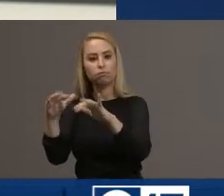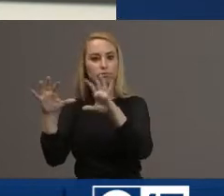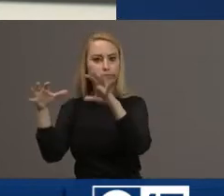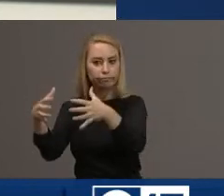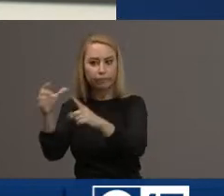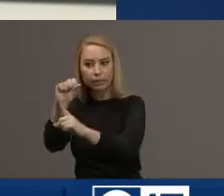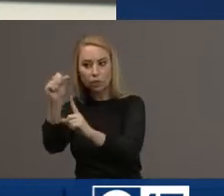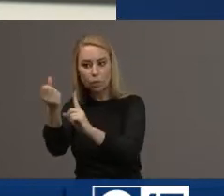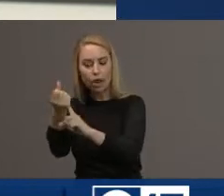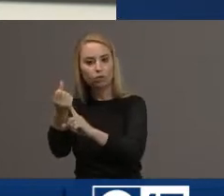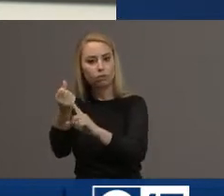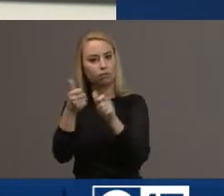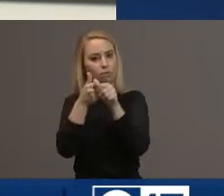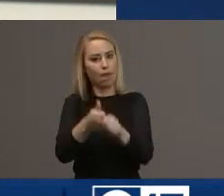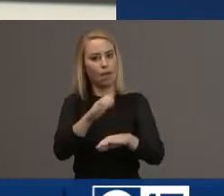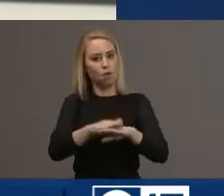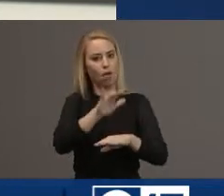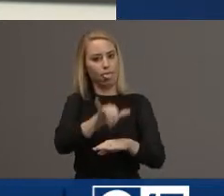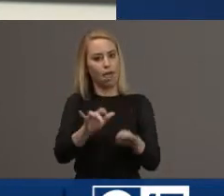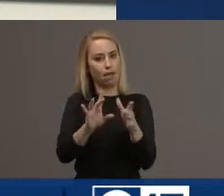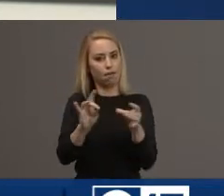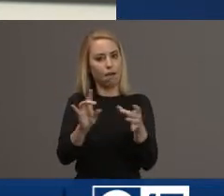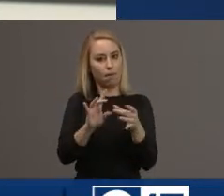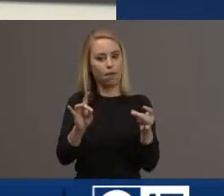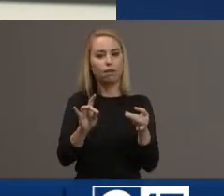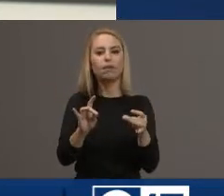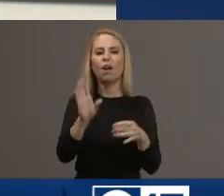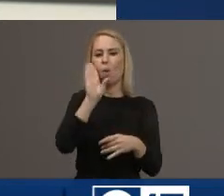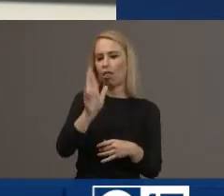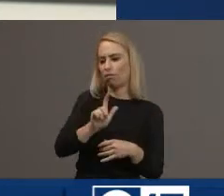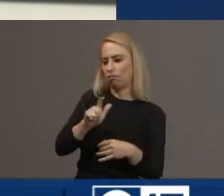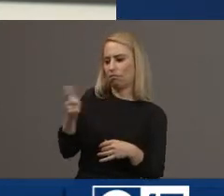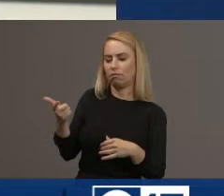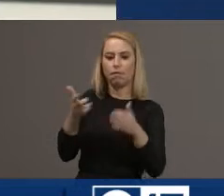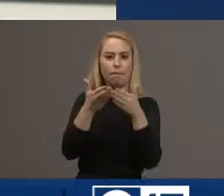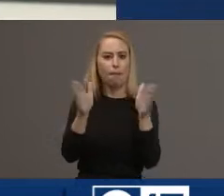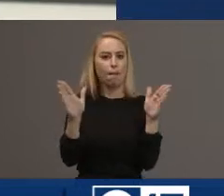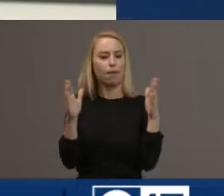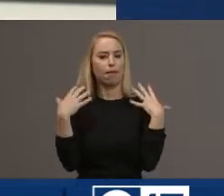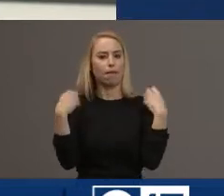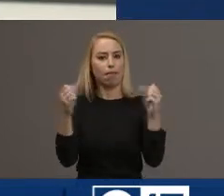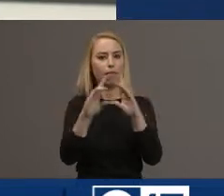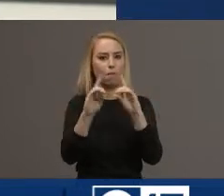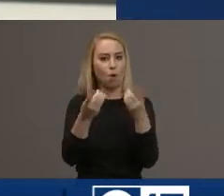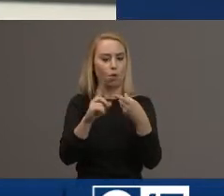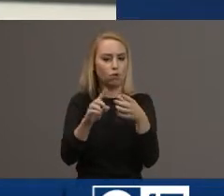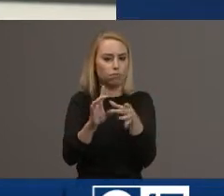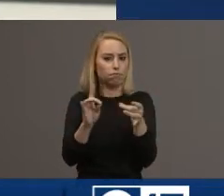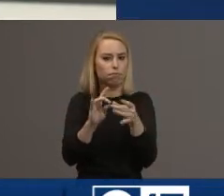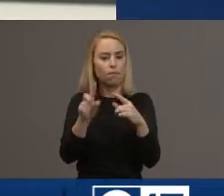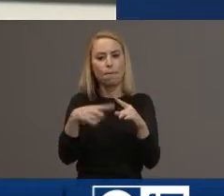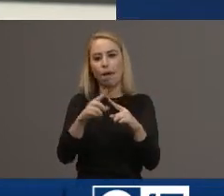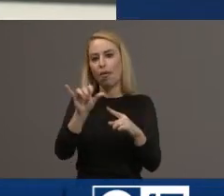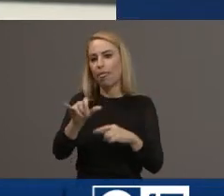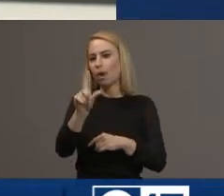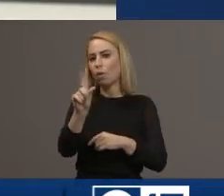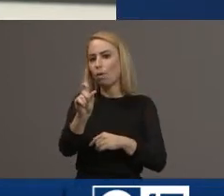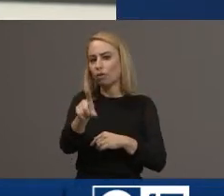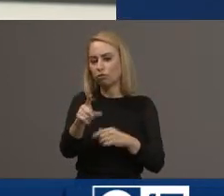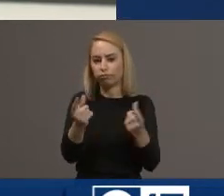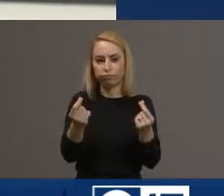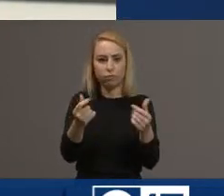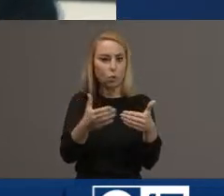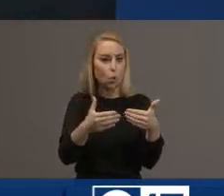said here today? So I'm going to defer to public health on this question and our guidance